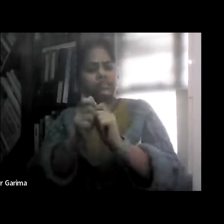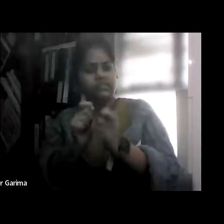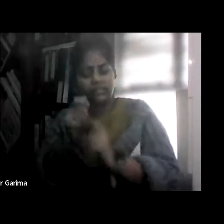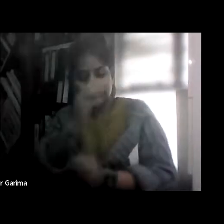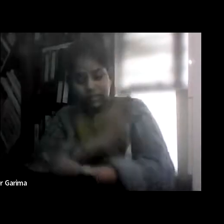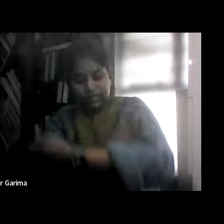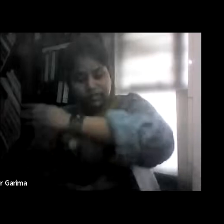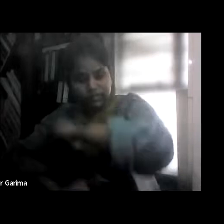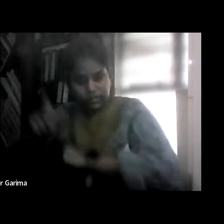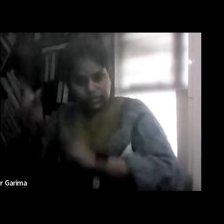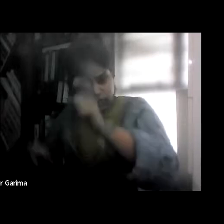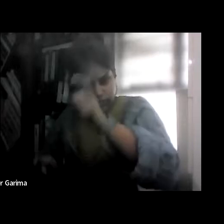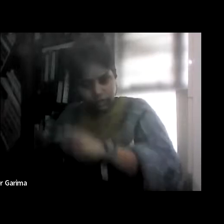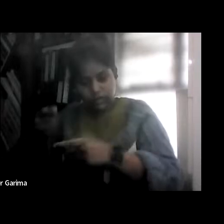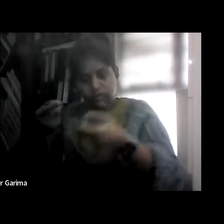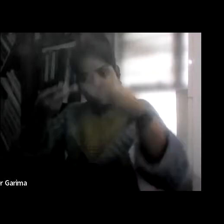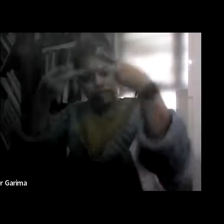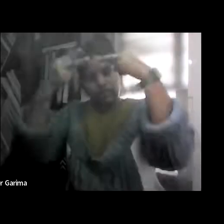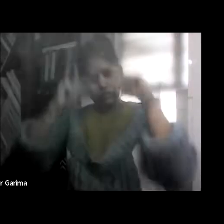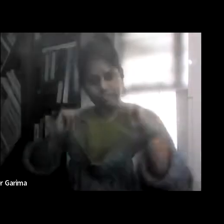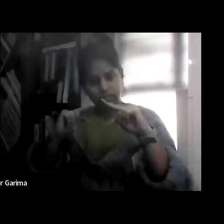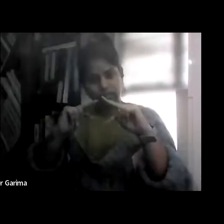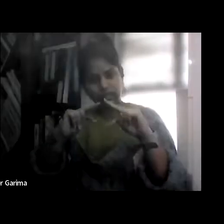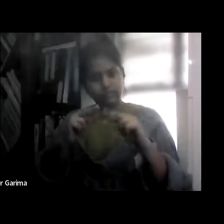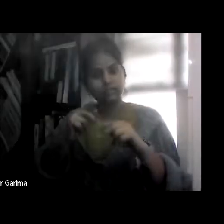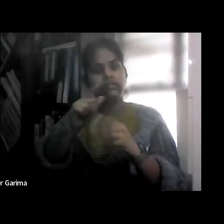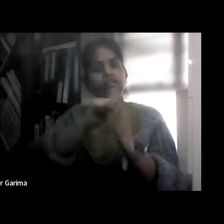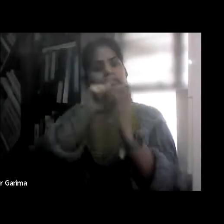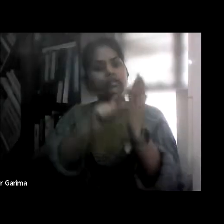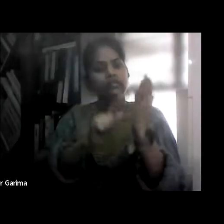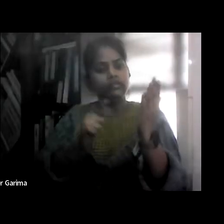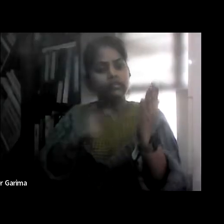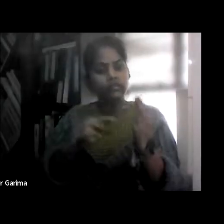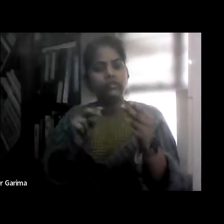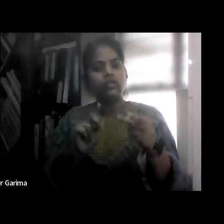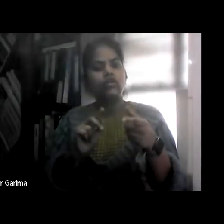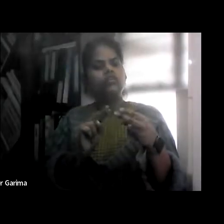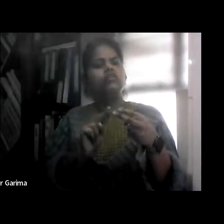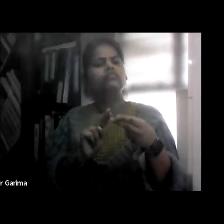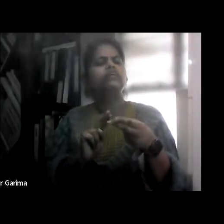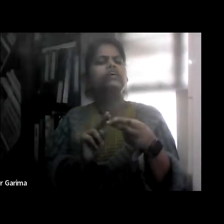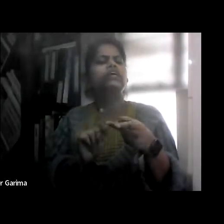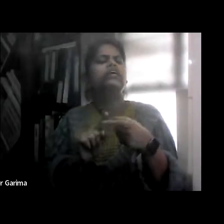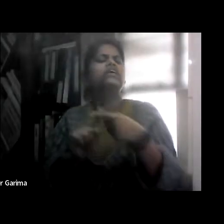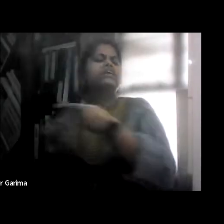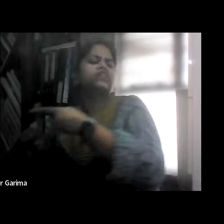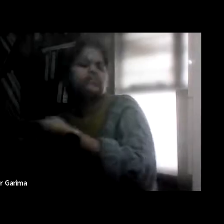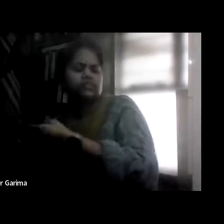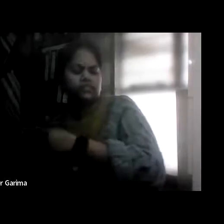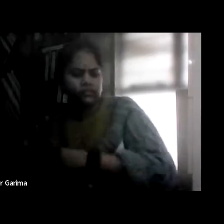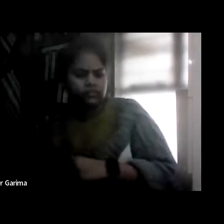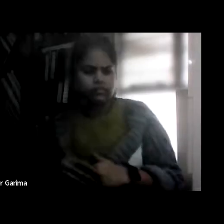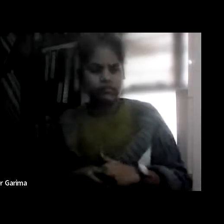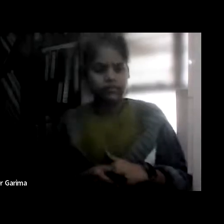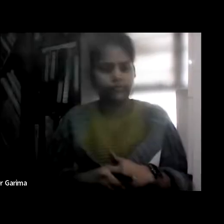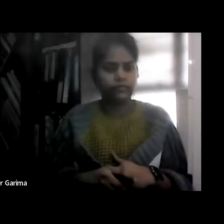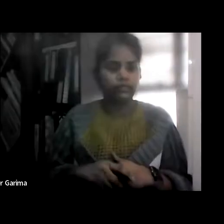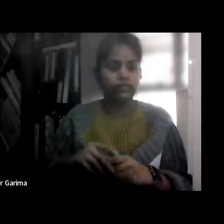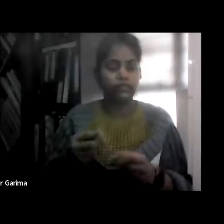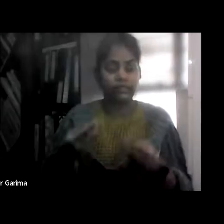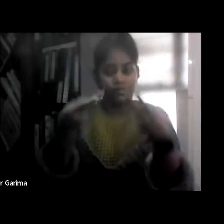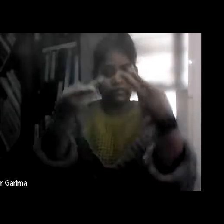in the translated literature of the former Eastern Bloc. Her interests also include the intersection of the translation